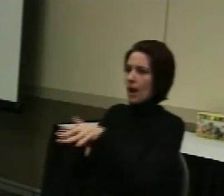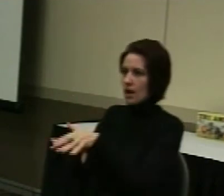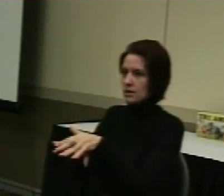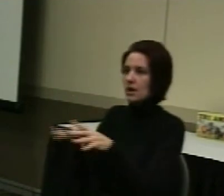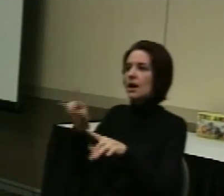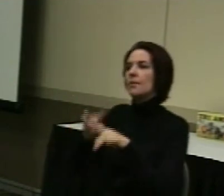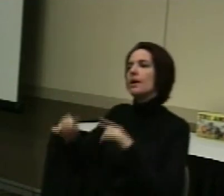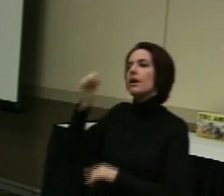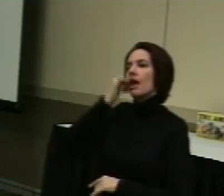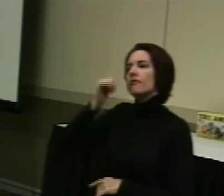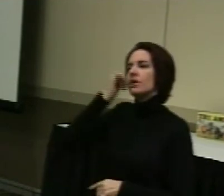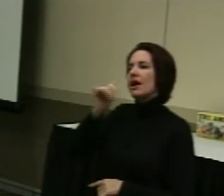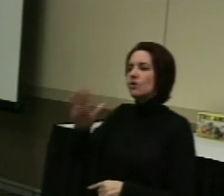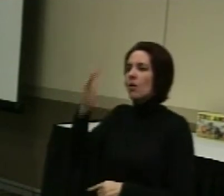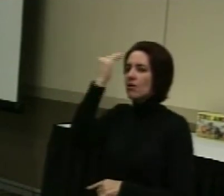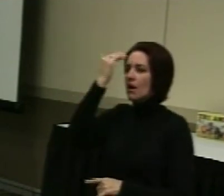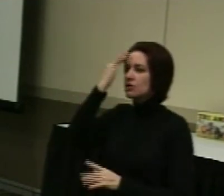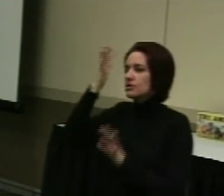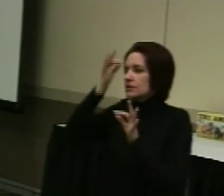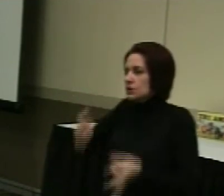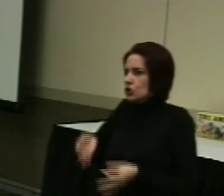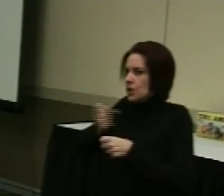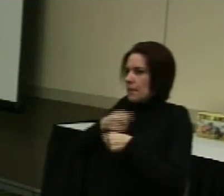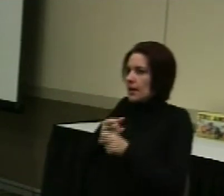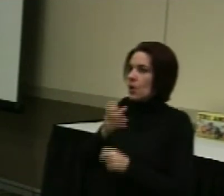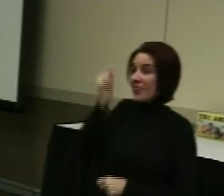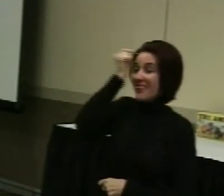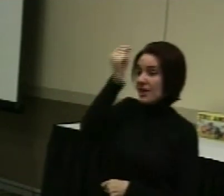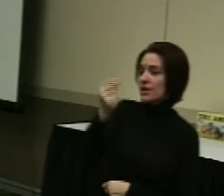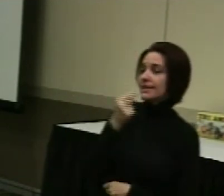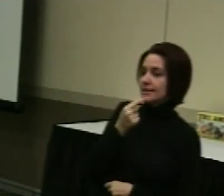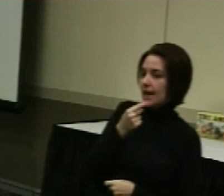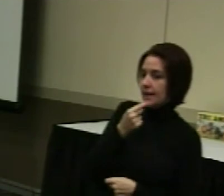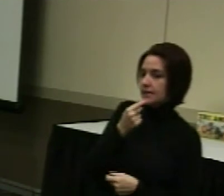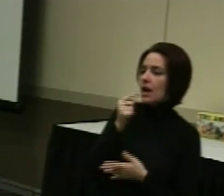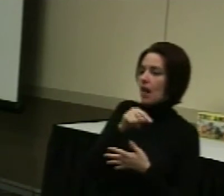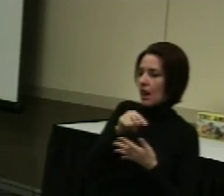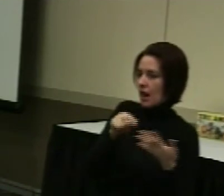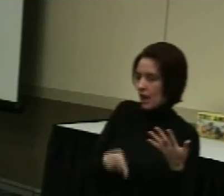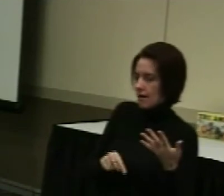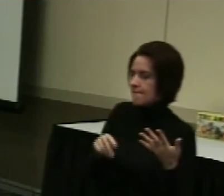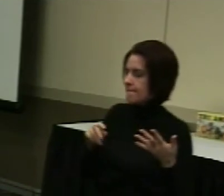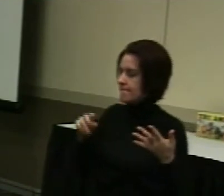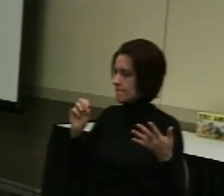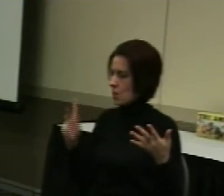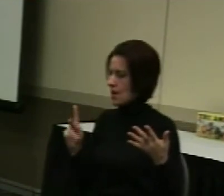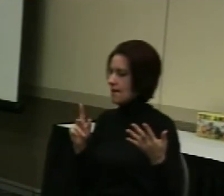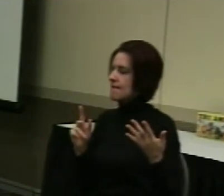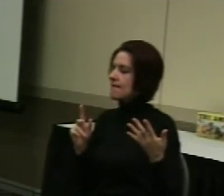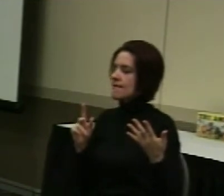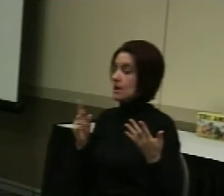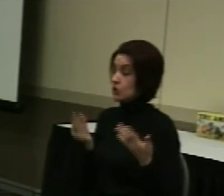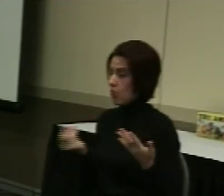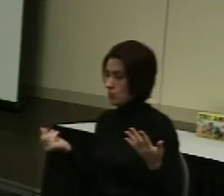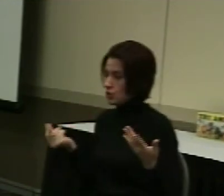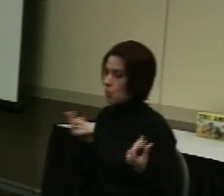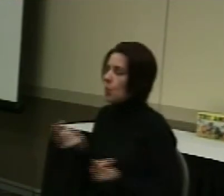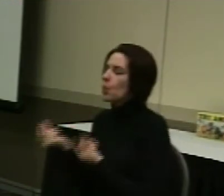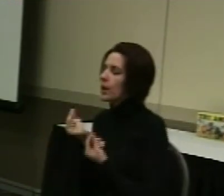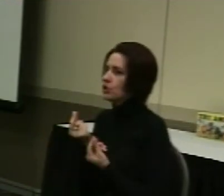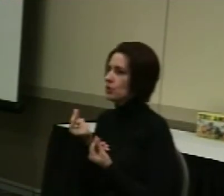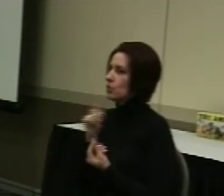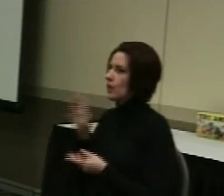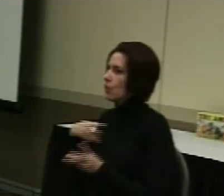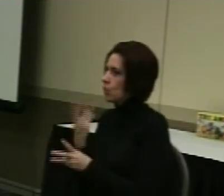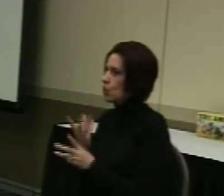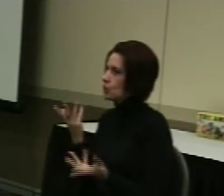always conscious of what does theory tell me, you know, then you're very, very good shape to come up with really good solutions. Whereas